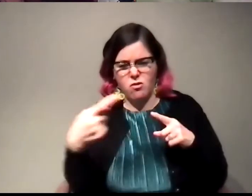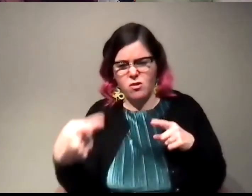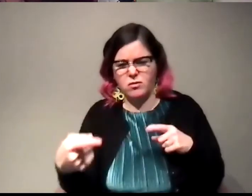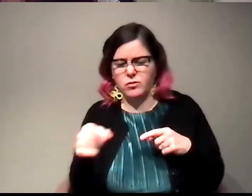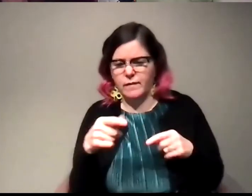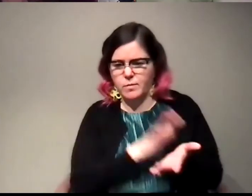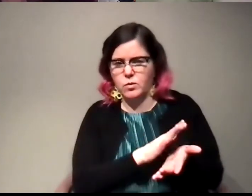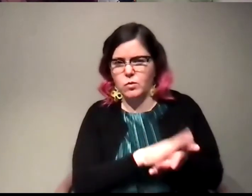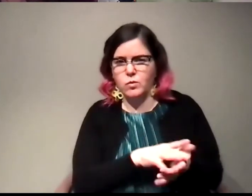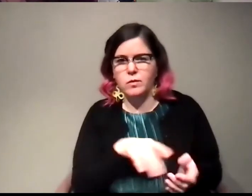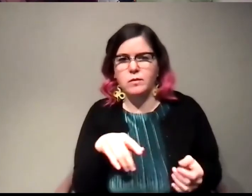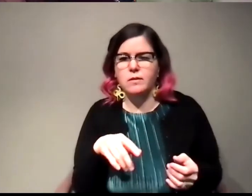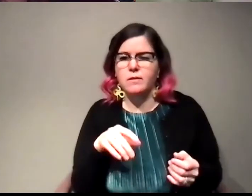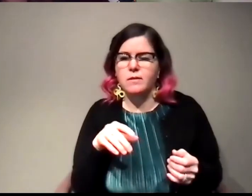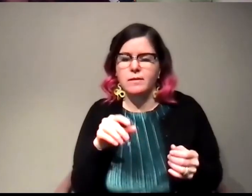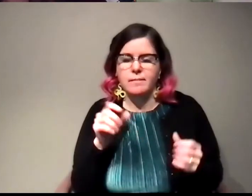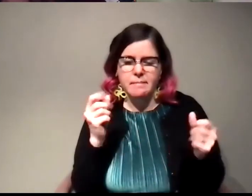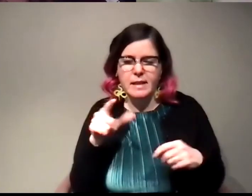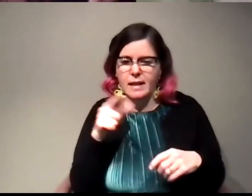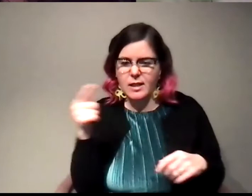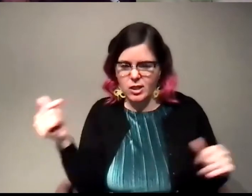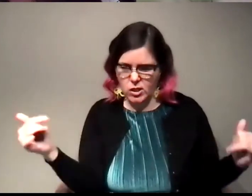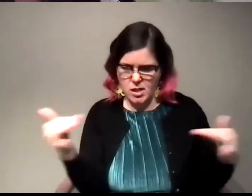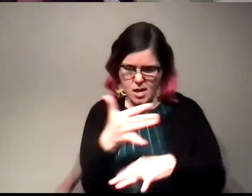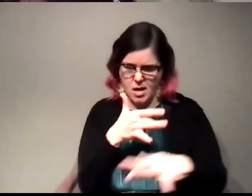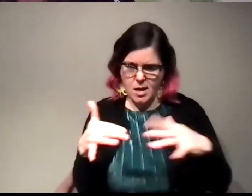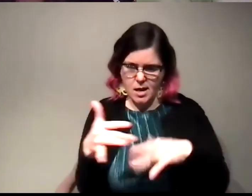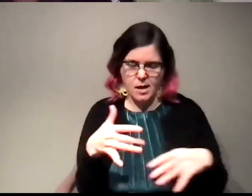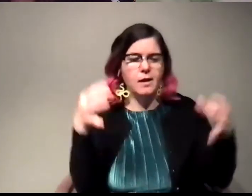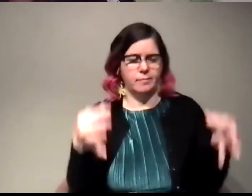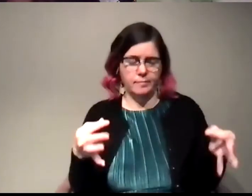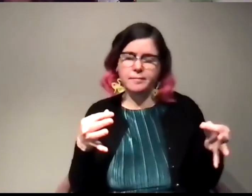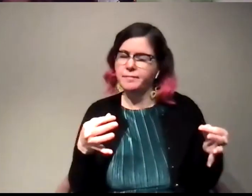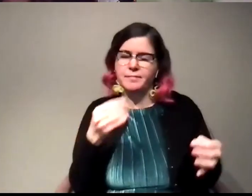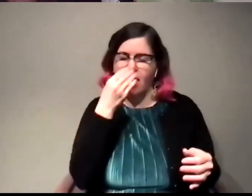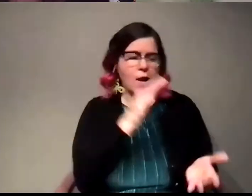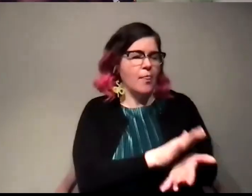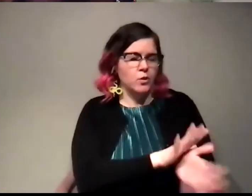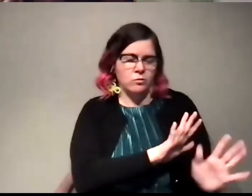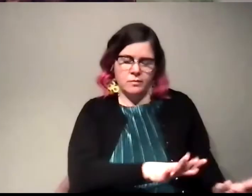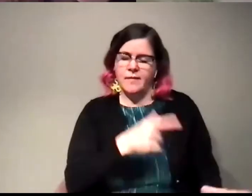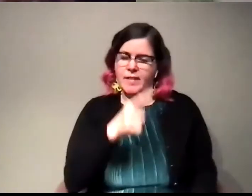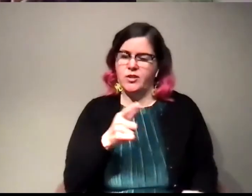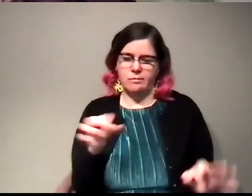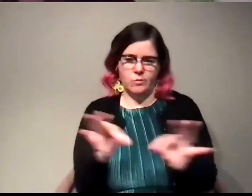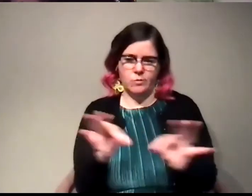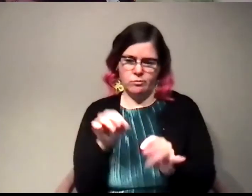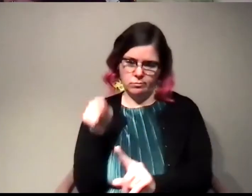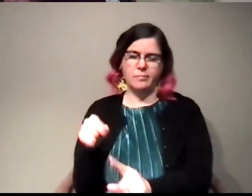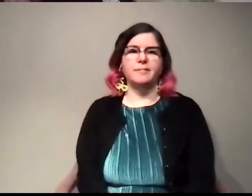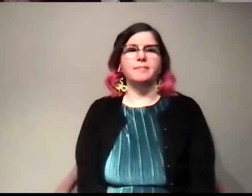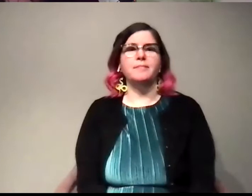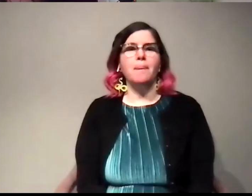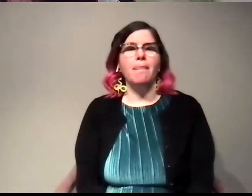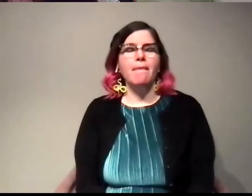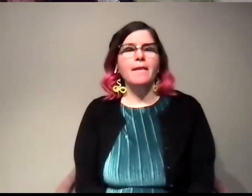there was just like a million lizards like crawling over my feet. And I was like, all right. I don't care about the school, whatever, there's lizards here, let's go. So I wouldn't